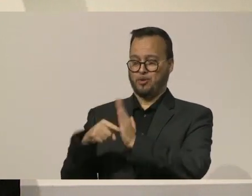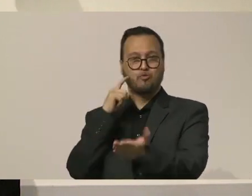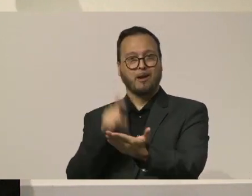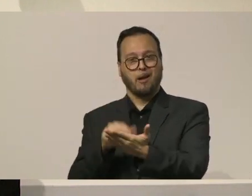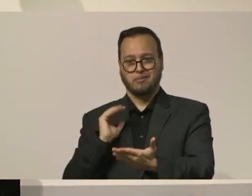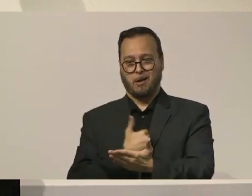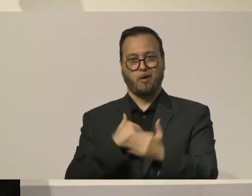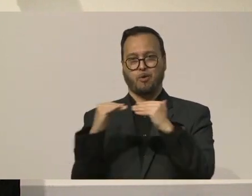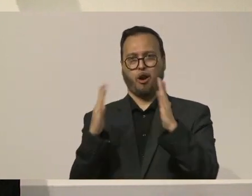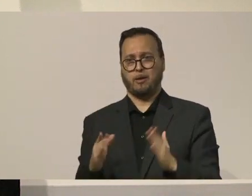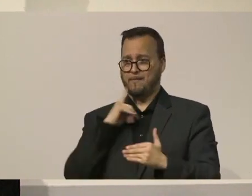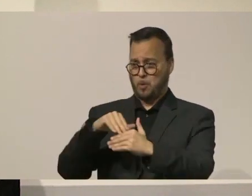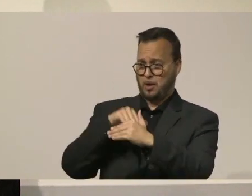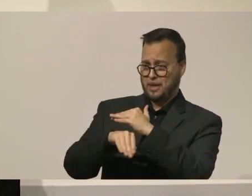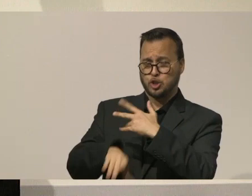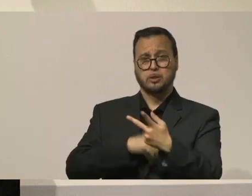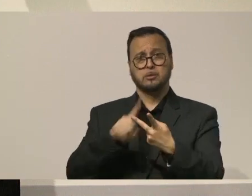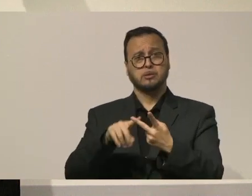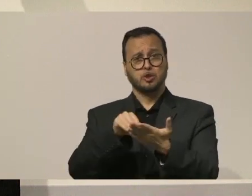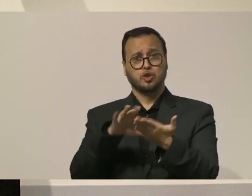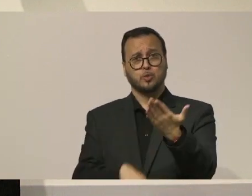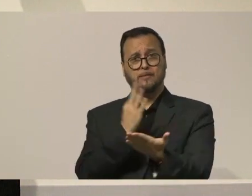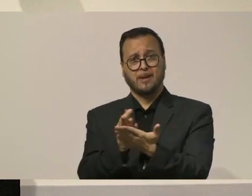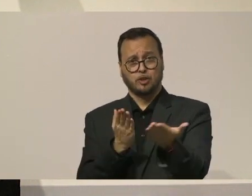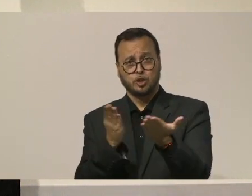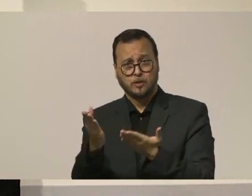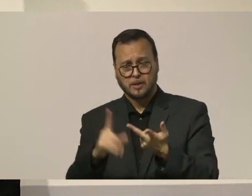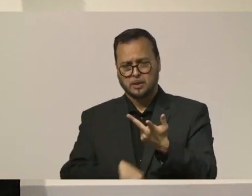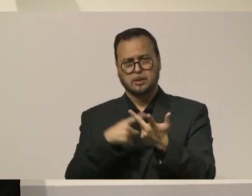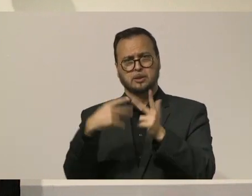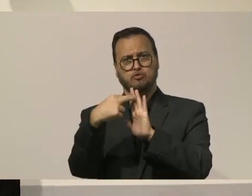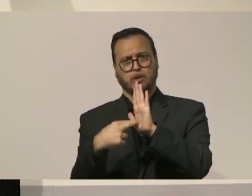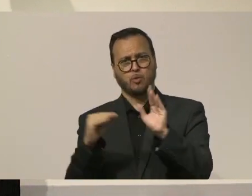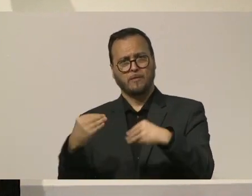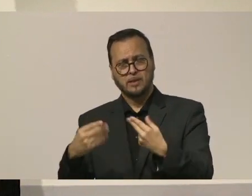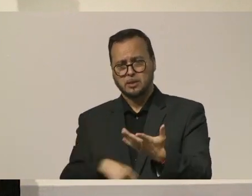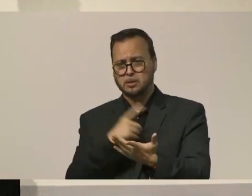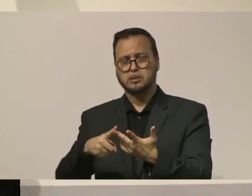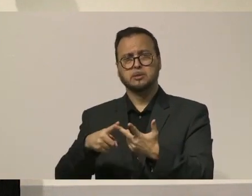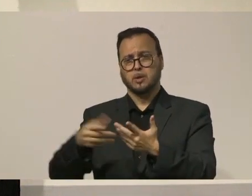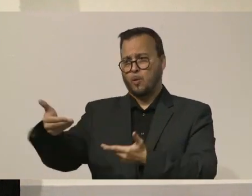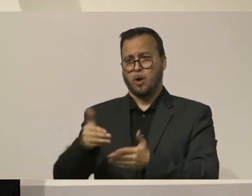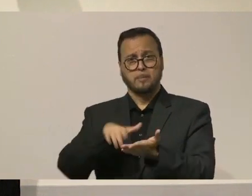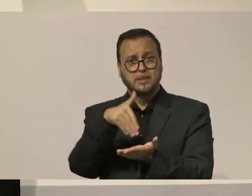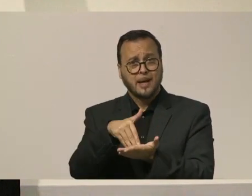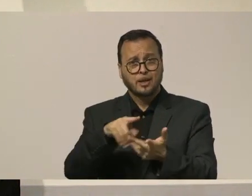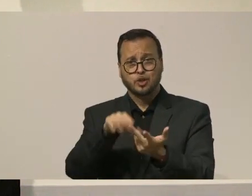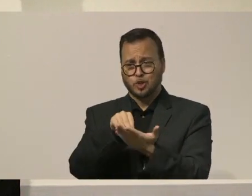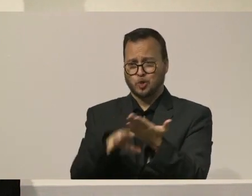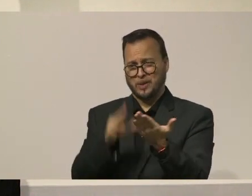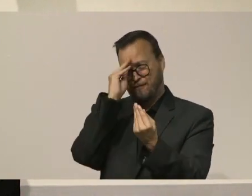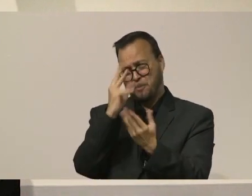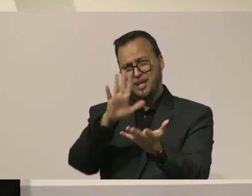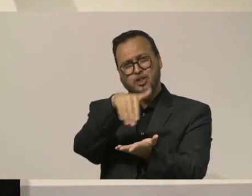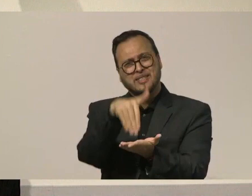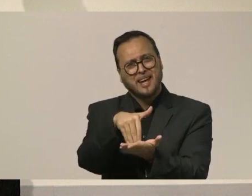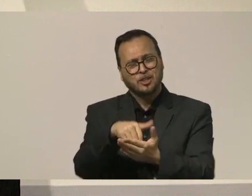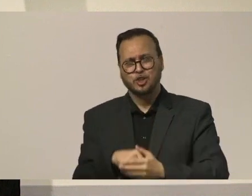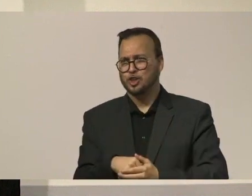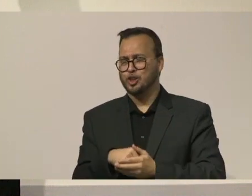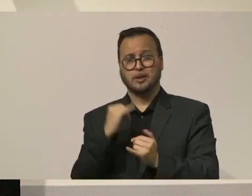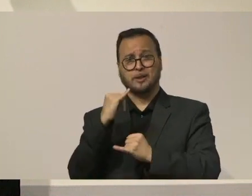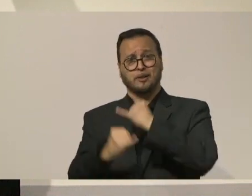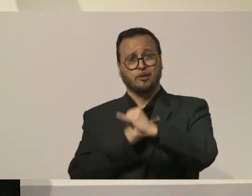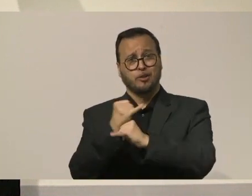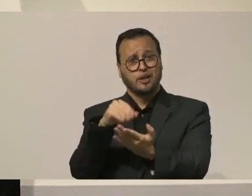admissions, student financial services, the registrar, the welcome center and student information center,